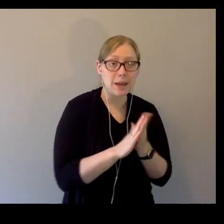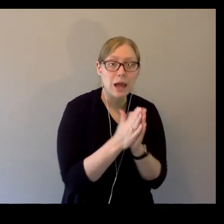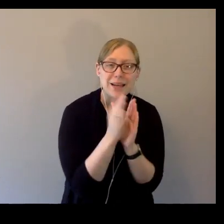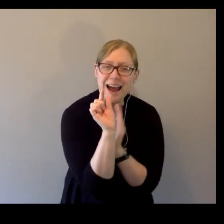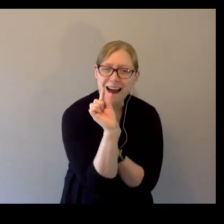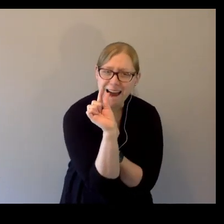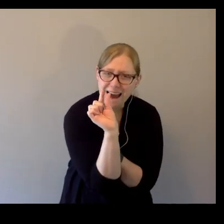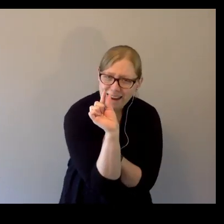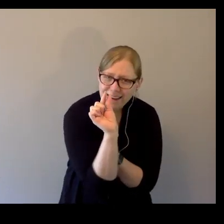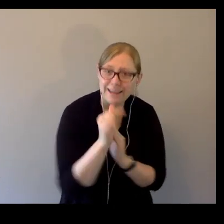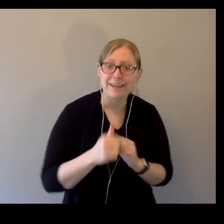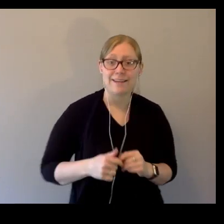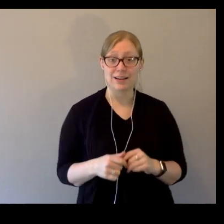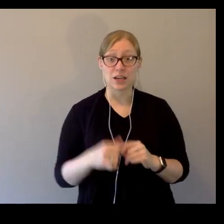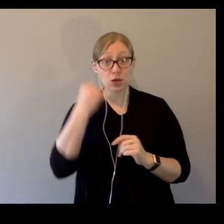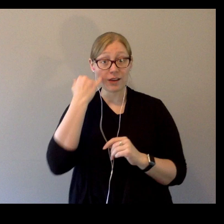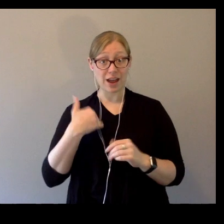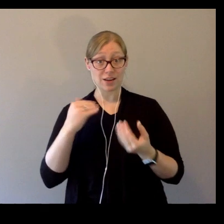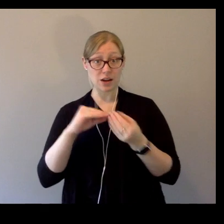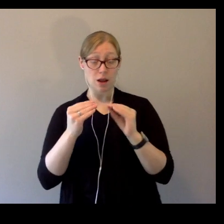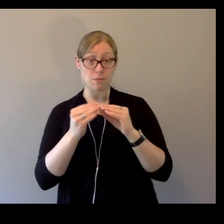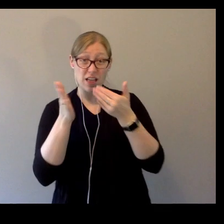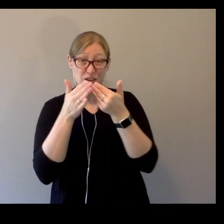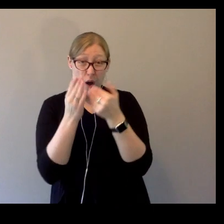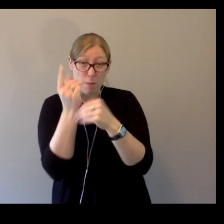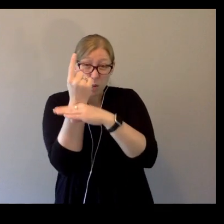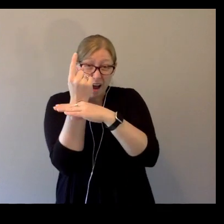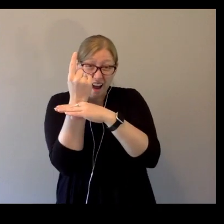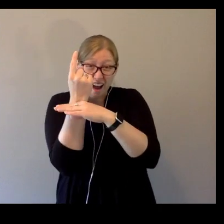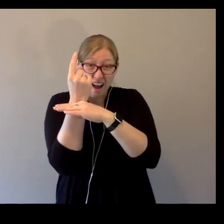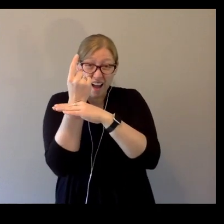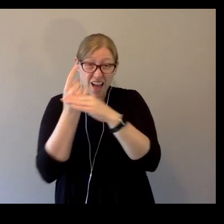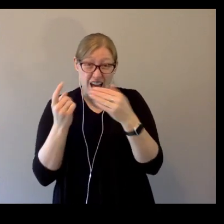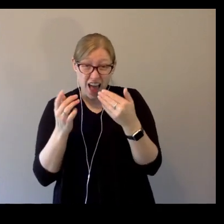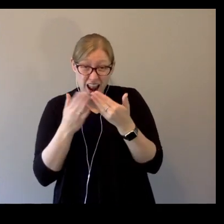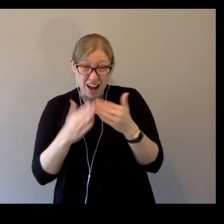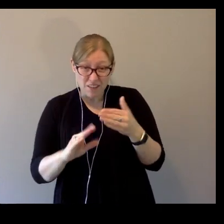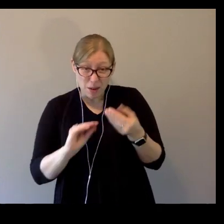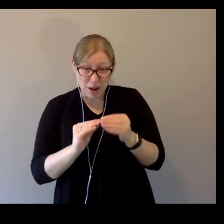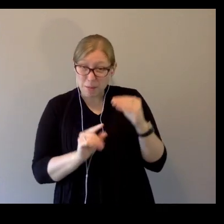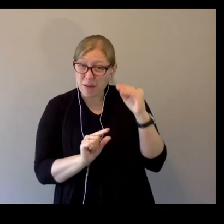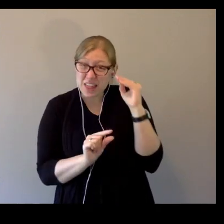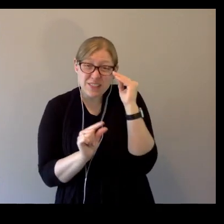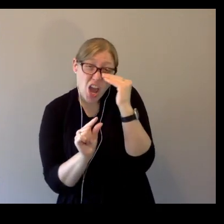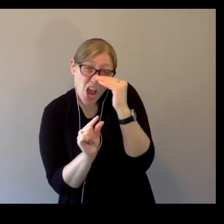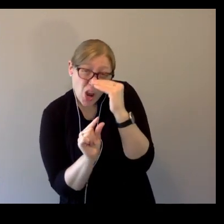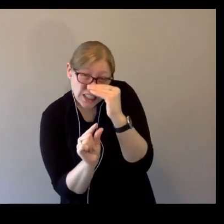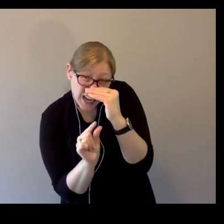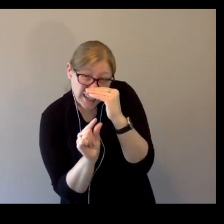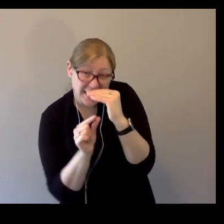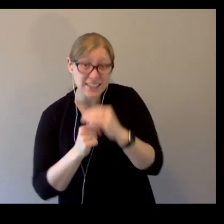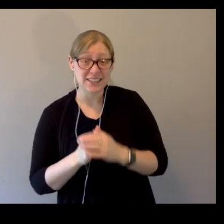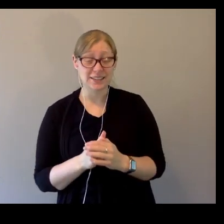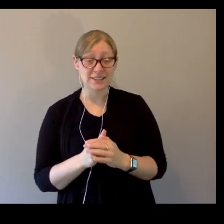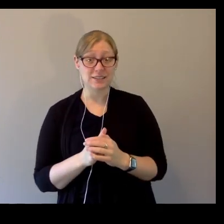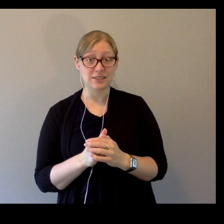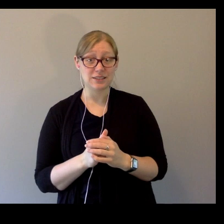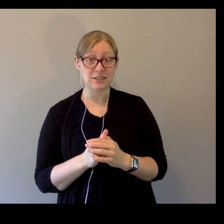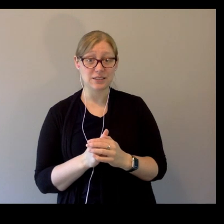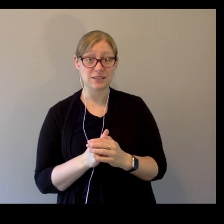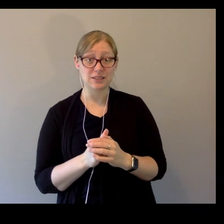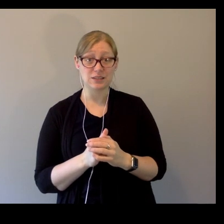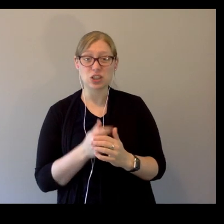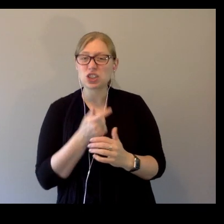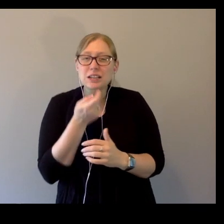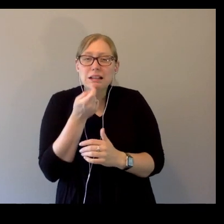tiny. And so if I have a number that is almost 1 and I divide it by a number that's very, very tiny, very close to 0, but